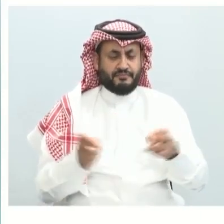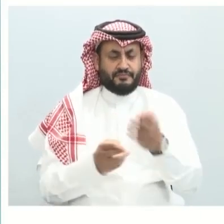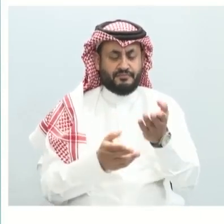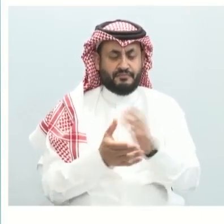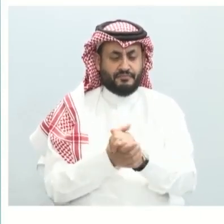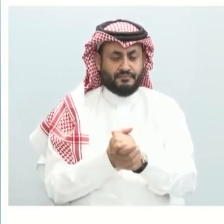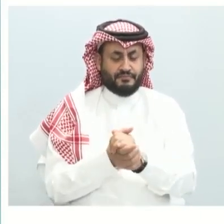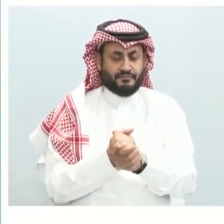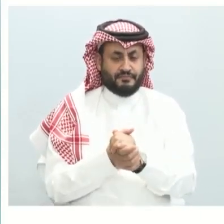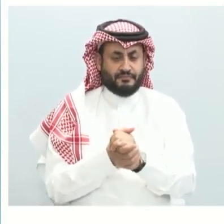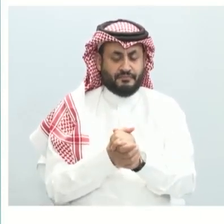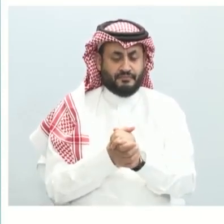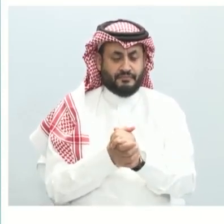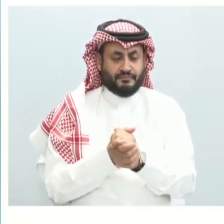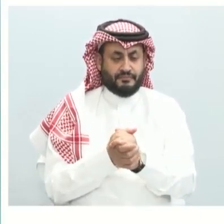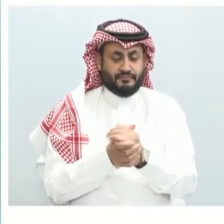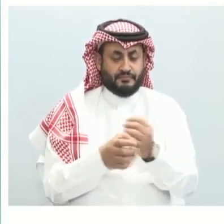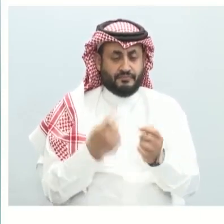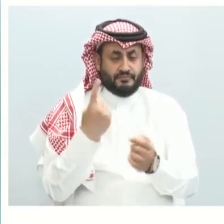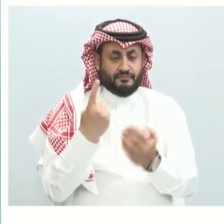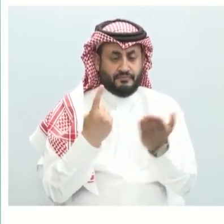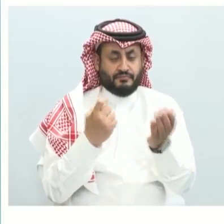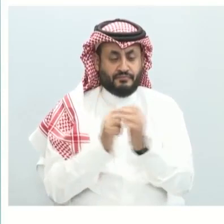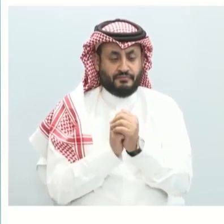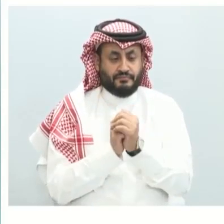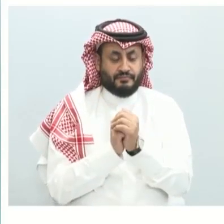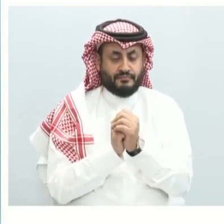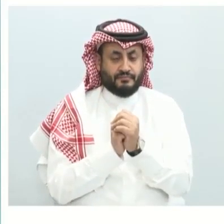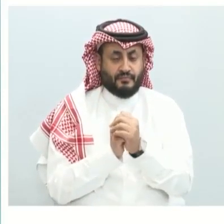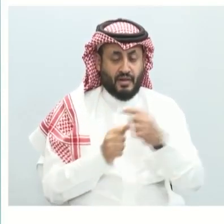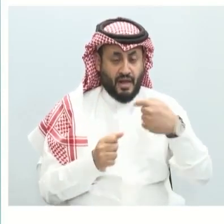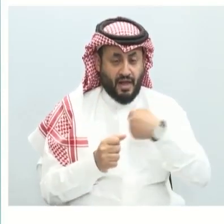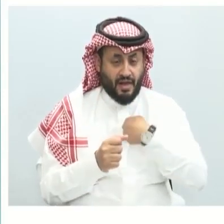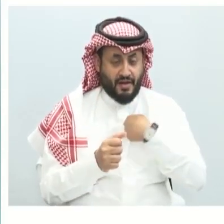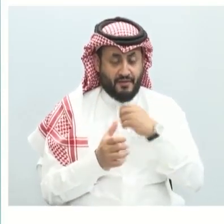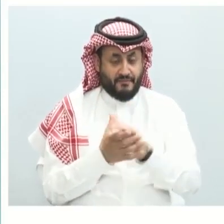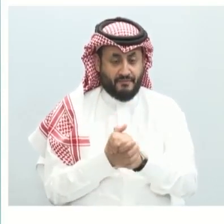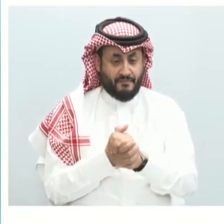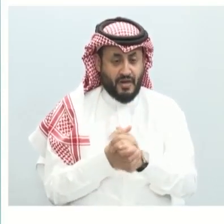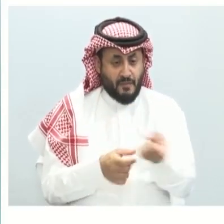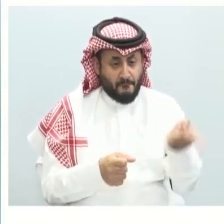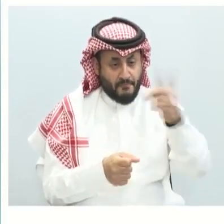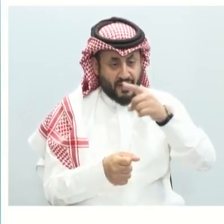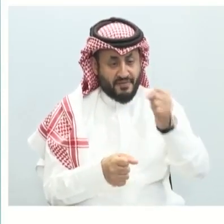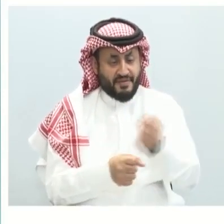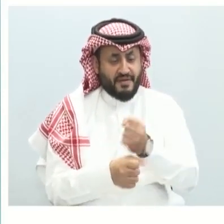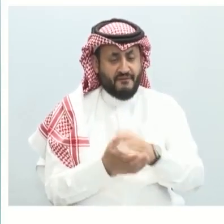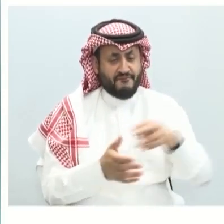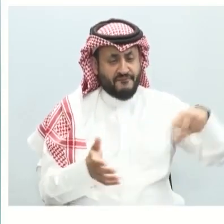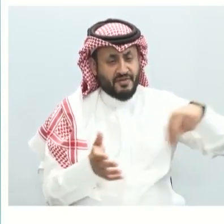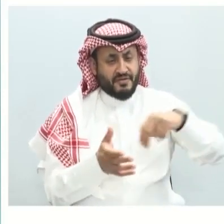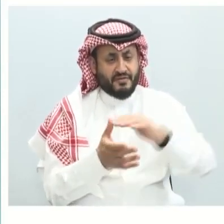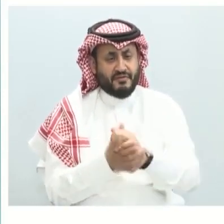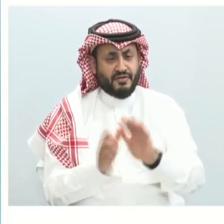plus a verb. Number one, I am going to visit the